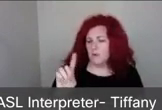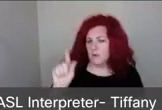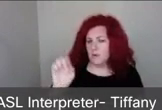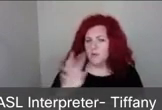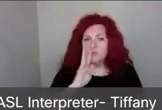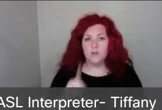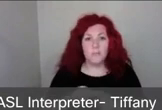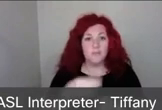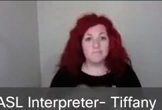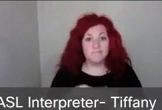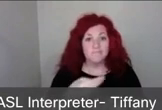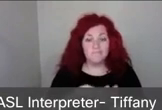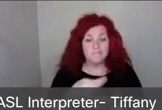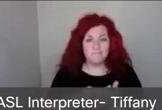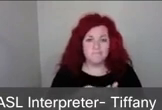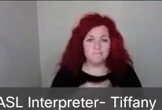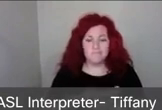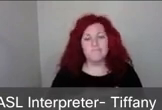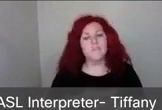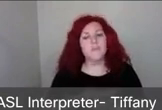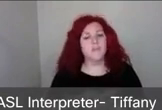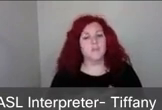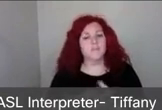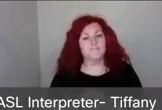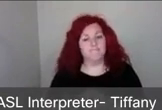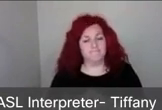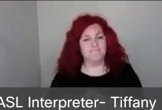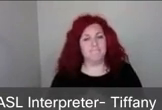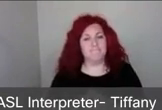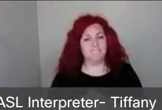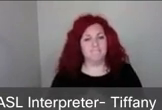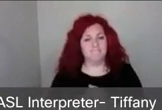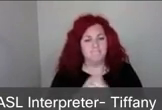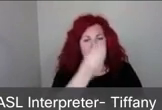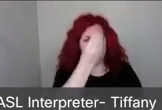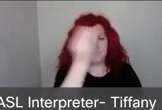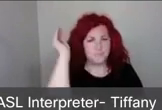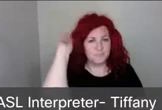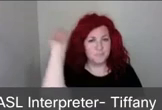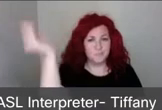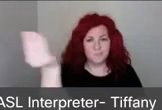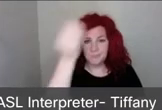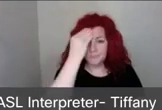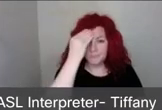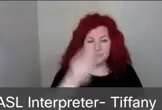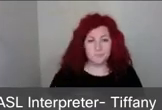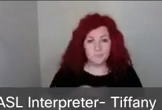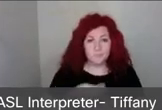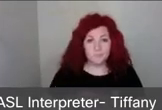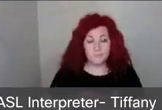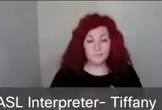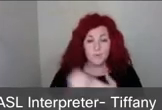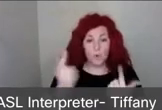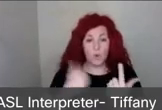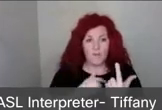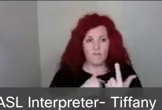dollars. So I would urge you to keep that in mind, because as we all get squeezed for